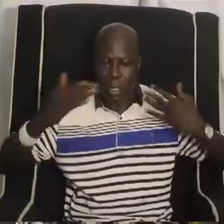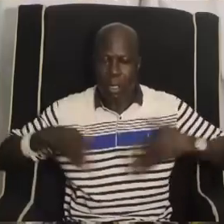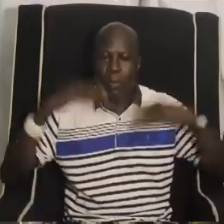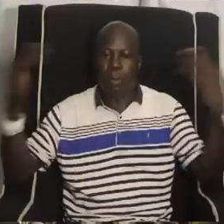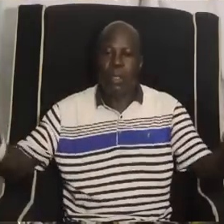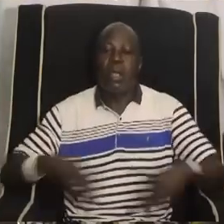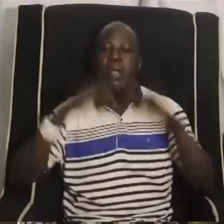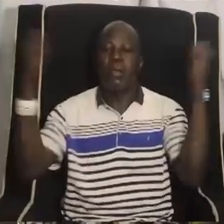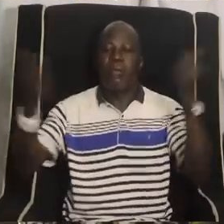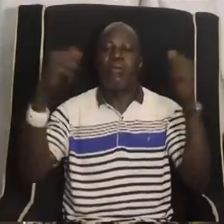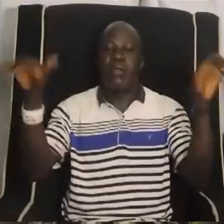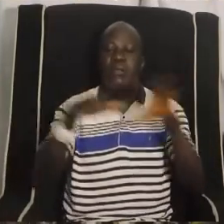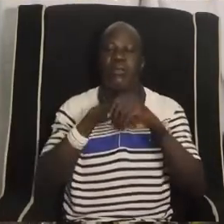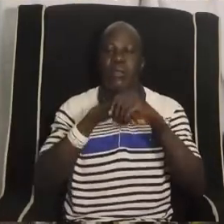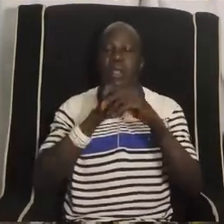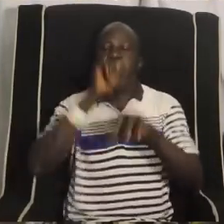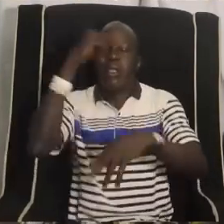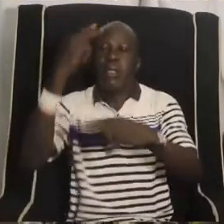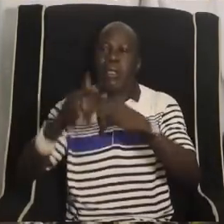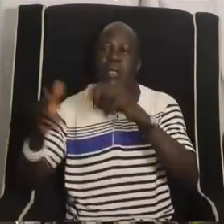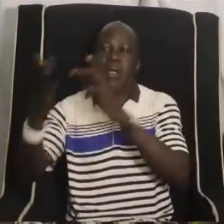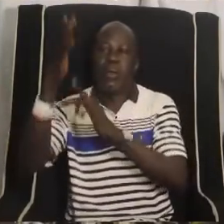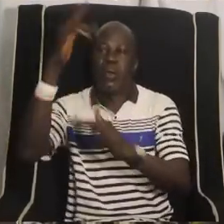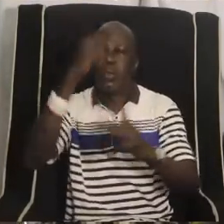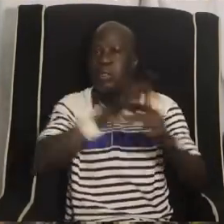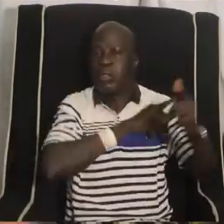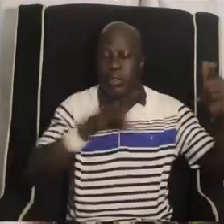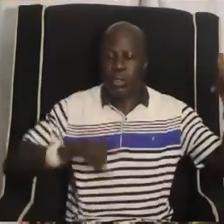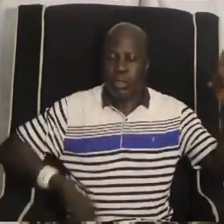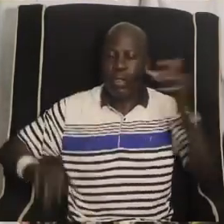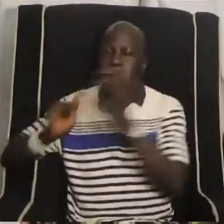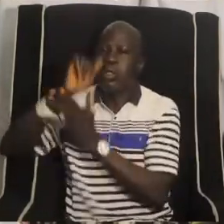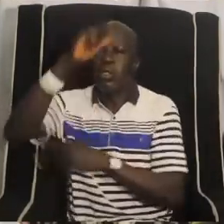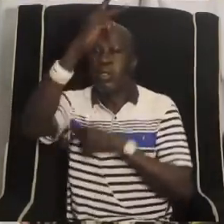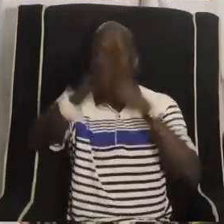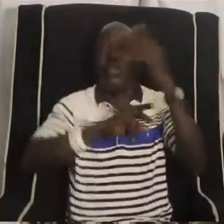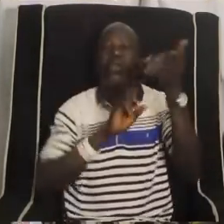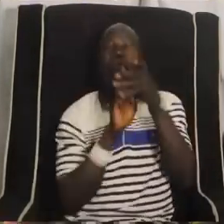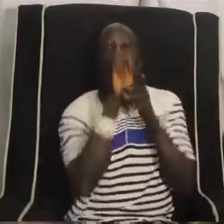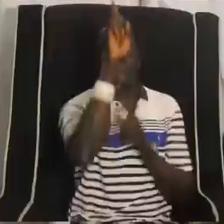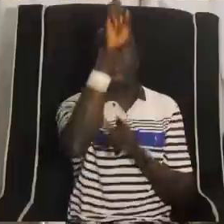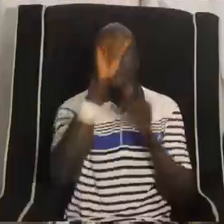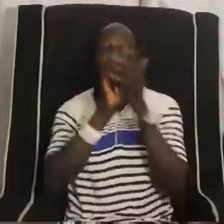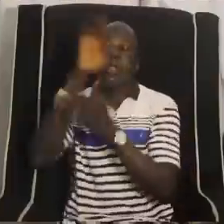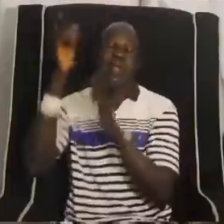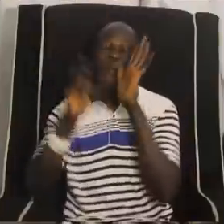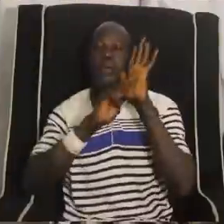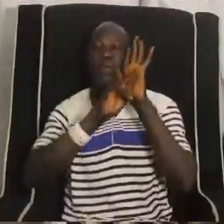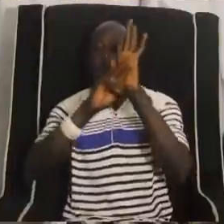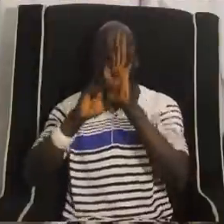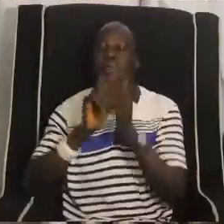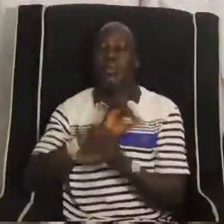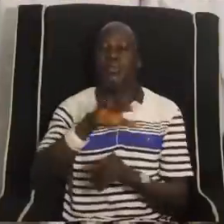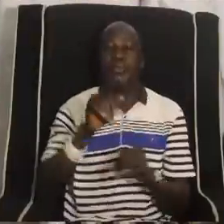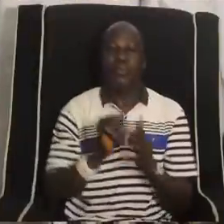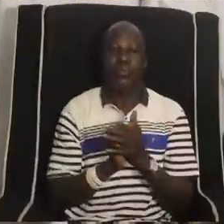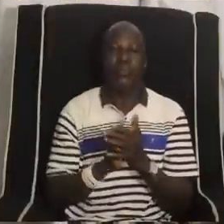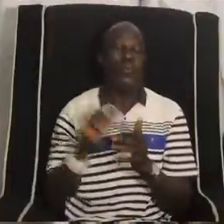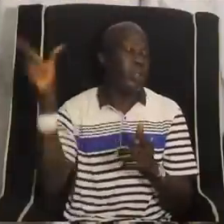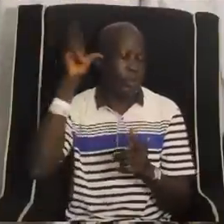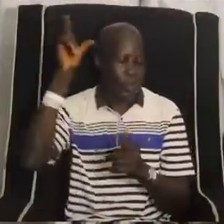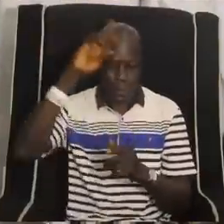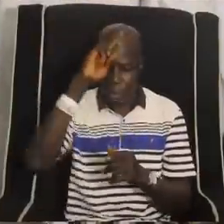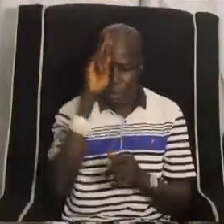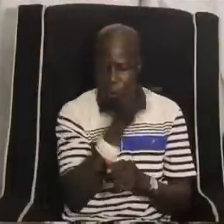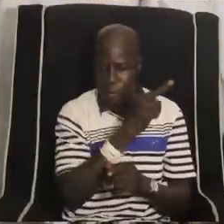wedding anniversary. Ẹ sì kú ayẹyẹ ìgbéyàwó. Lórúkọ Jésù. In the name of Jesus. Ìtànà ògo rẹ máa fara hàn. Your glory will shine. Ẹ gbọ́ mi